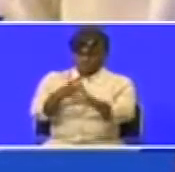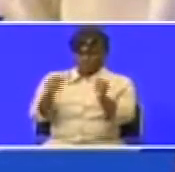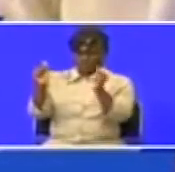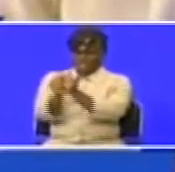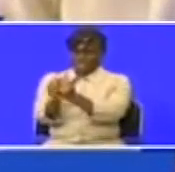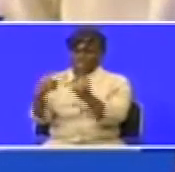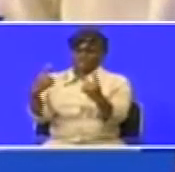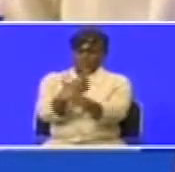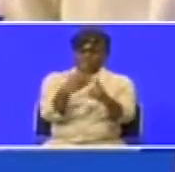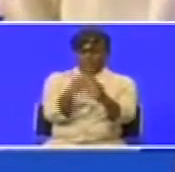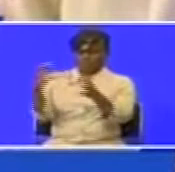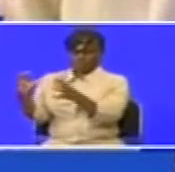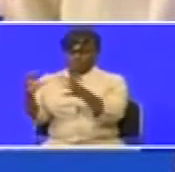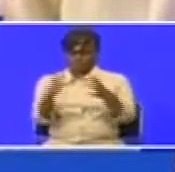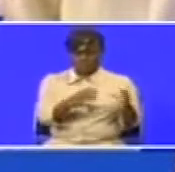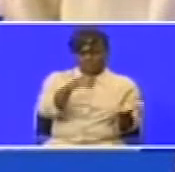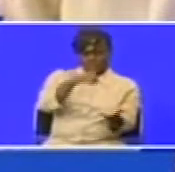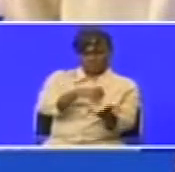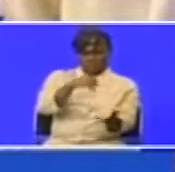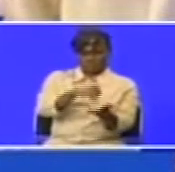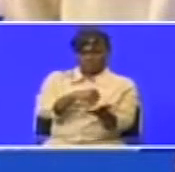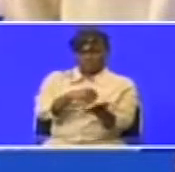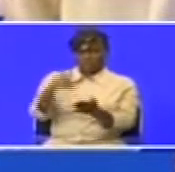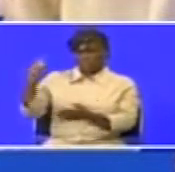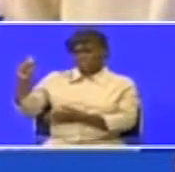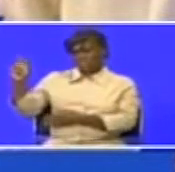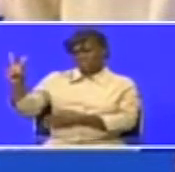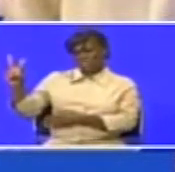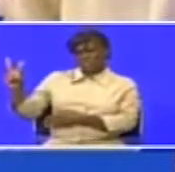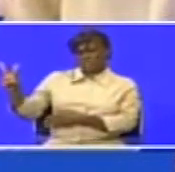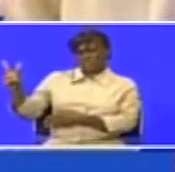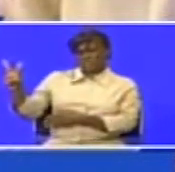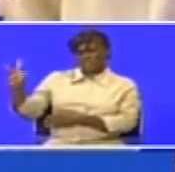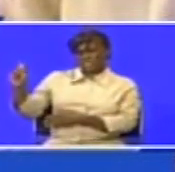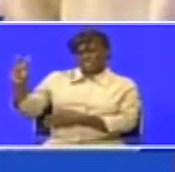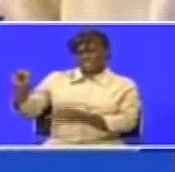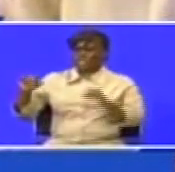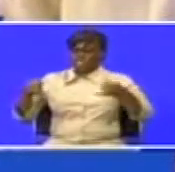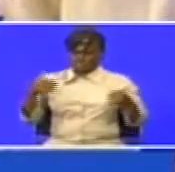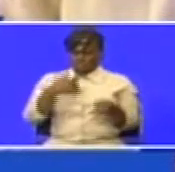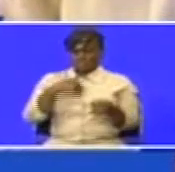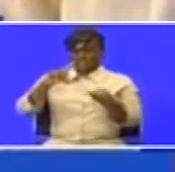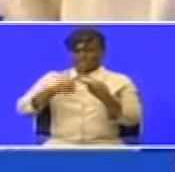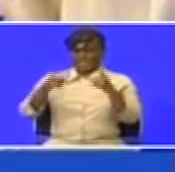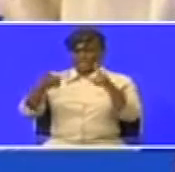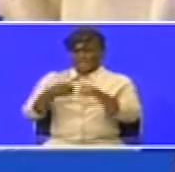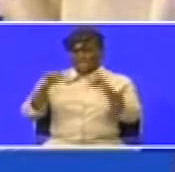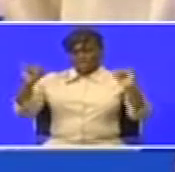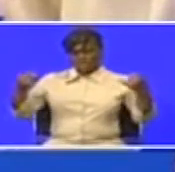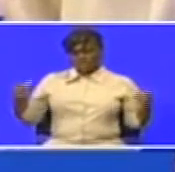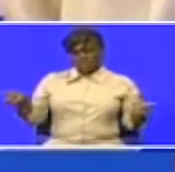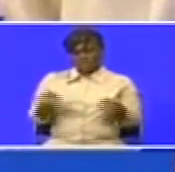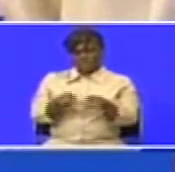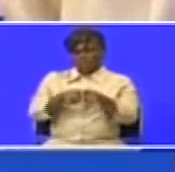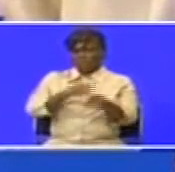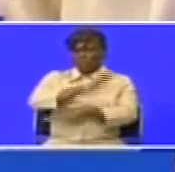various categories. Among them, of course, our very own team here at KTN News team, as well as the Standard newspaper, all